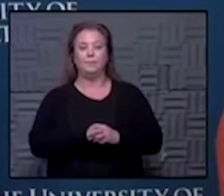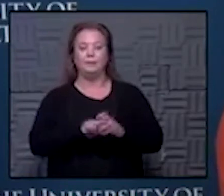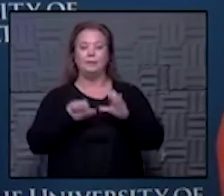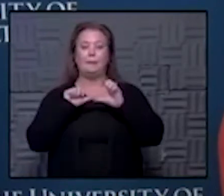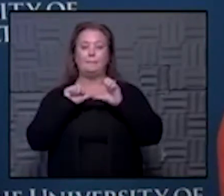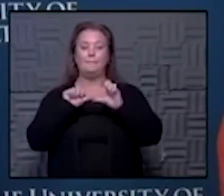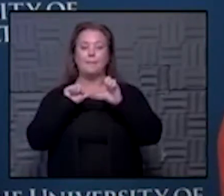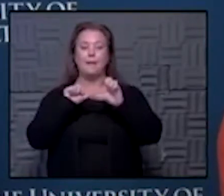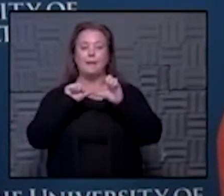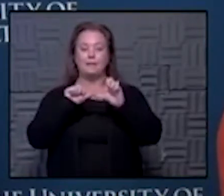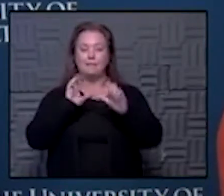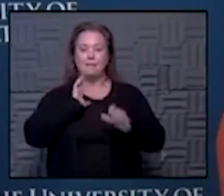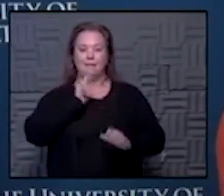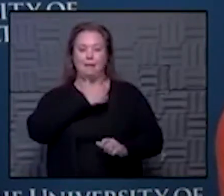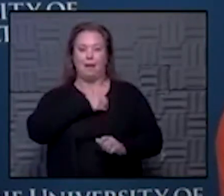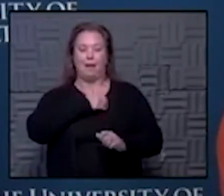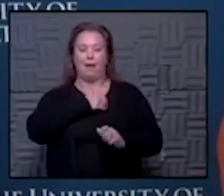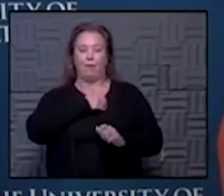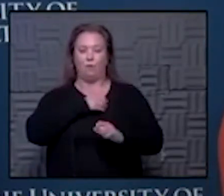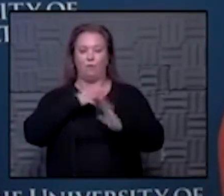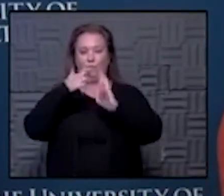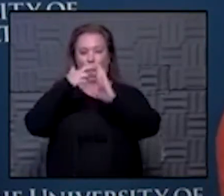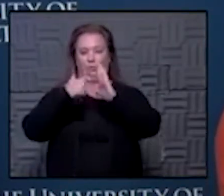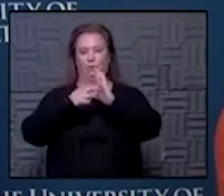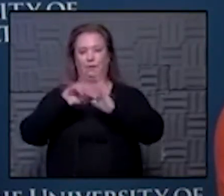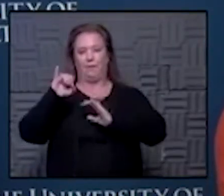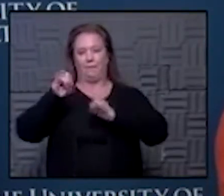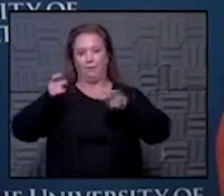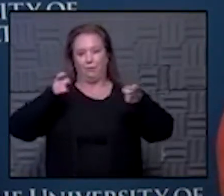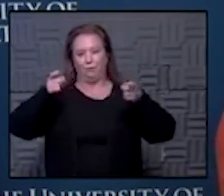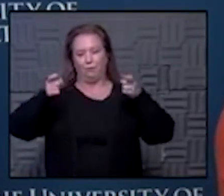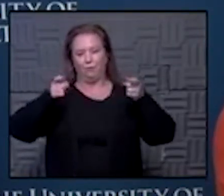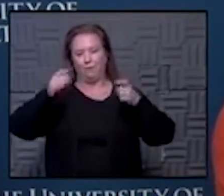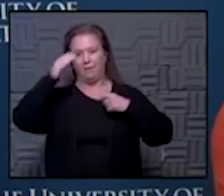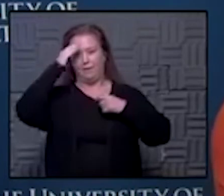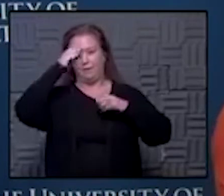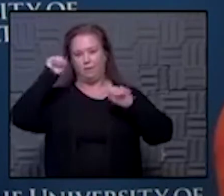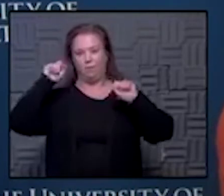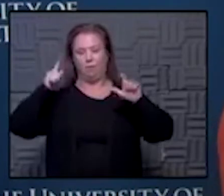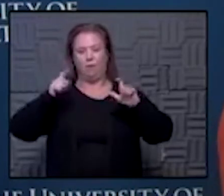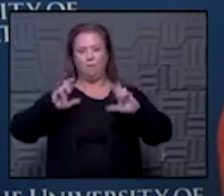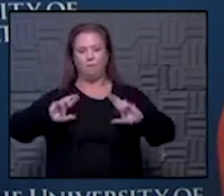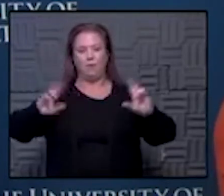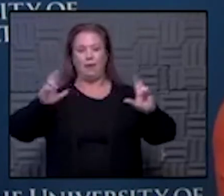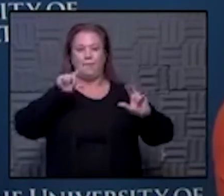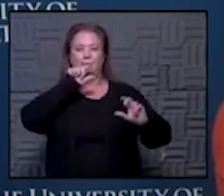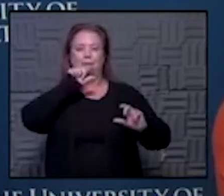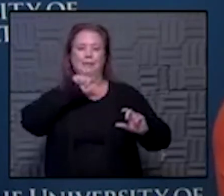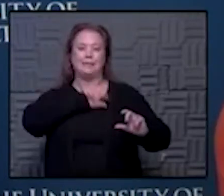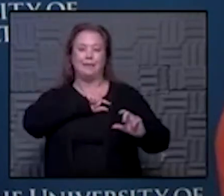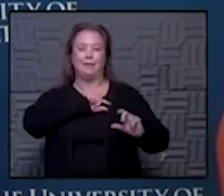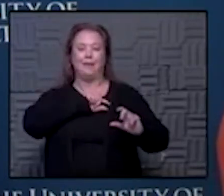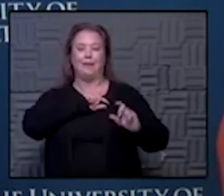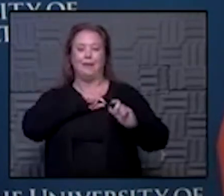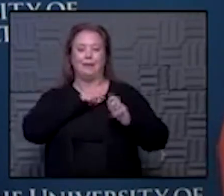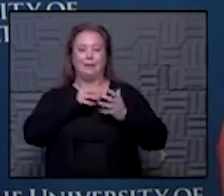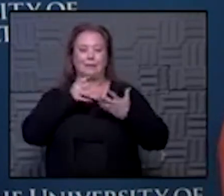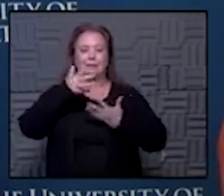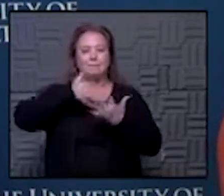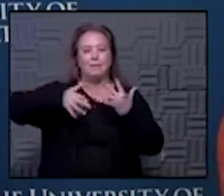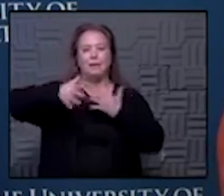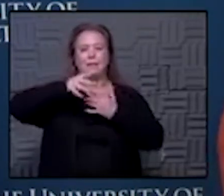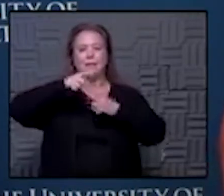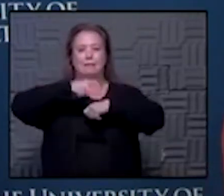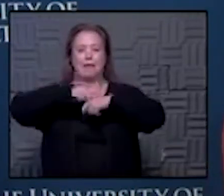Maintain our pillars of infection control. I know we're all very eager for Thanksgiving to come around and to spend time with our families,